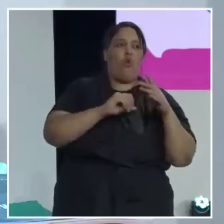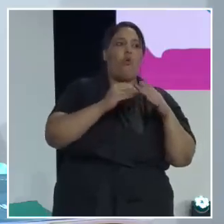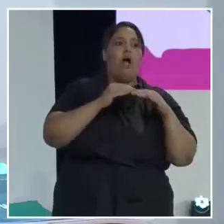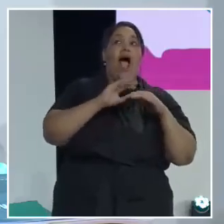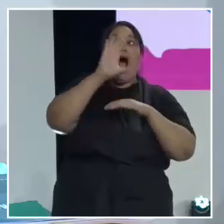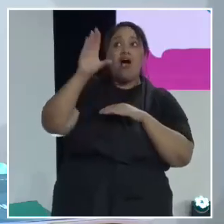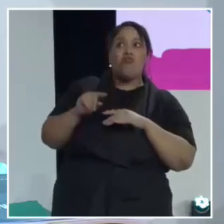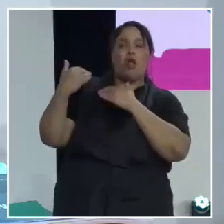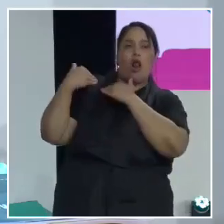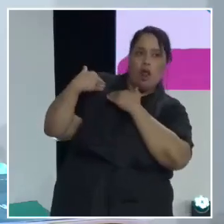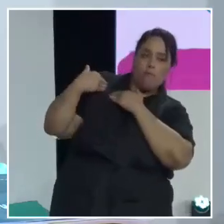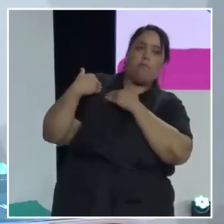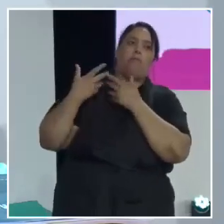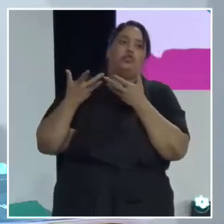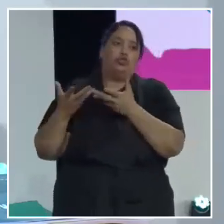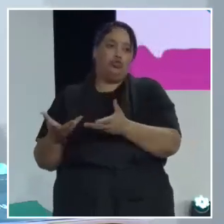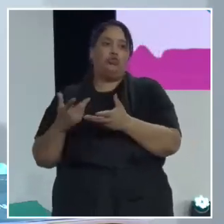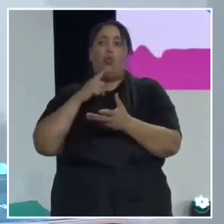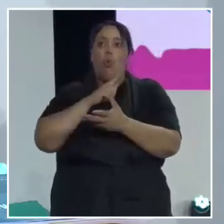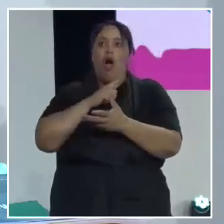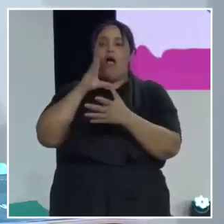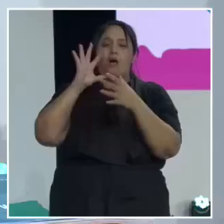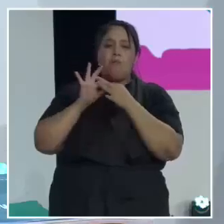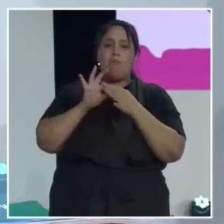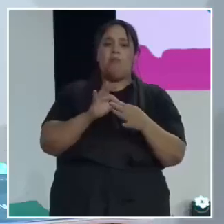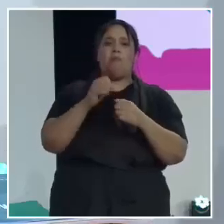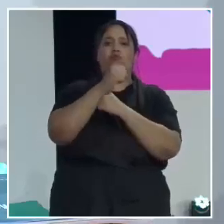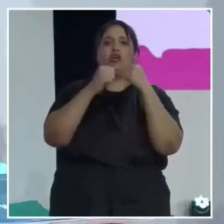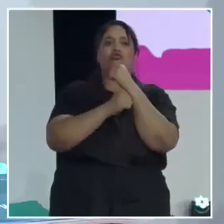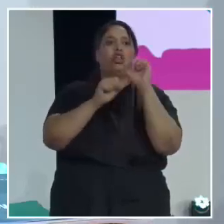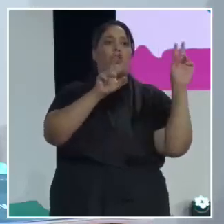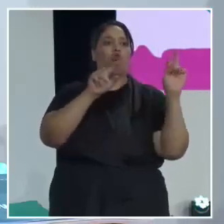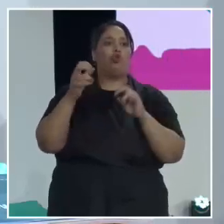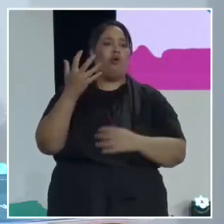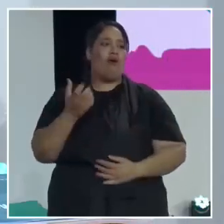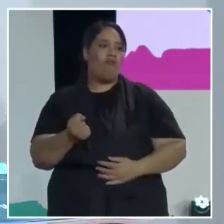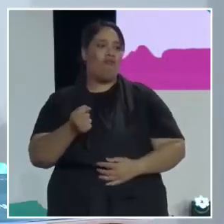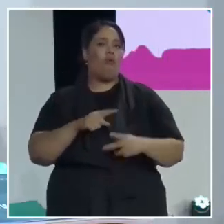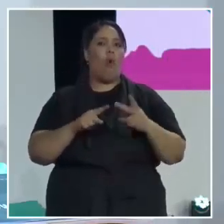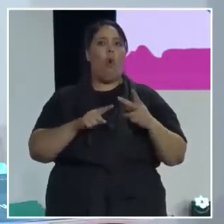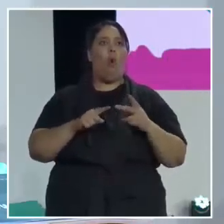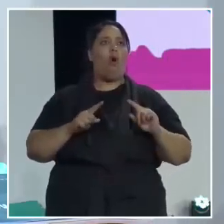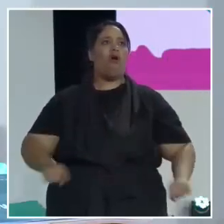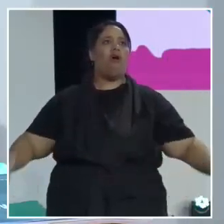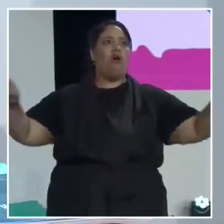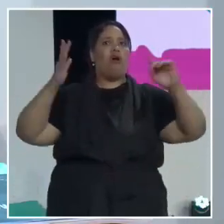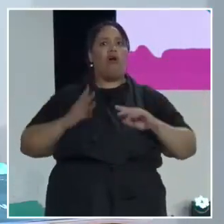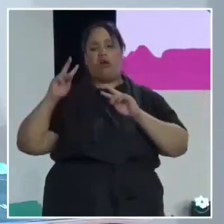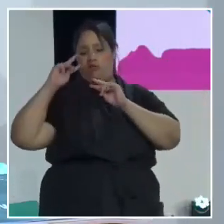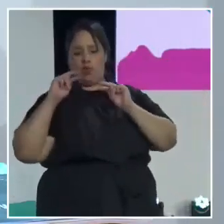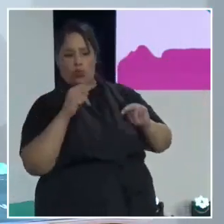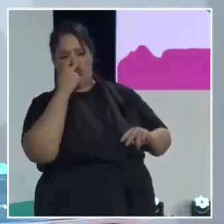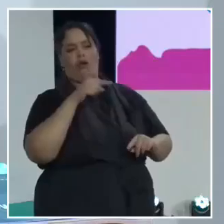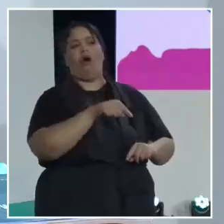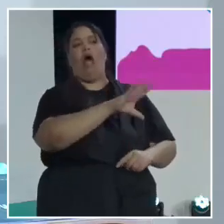burden. It's tied to structural issues, not liquidity issues. It's tied to a bias that this continent is